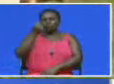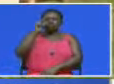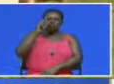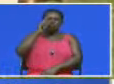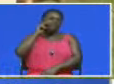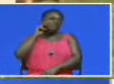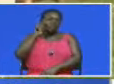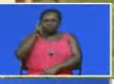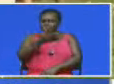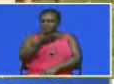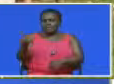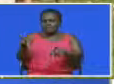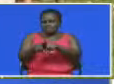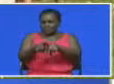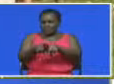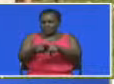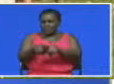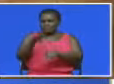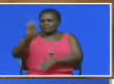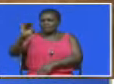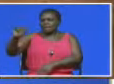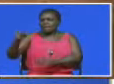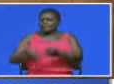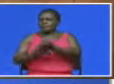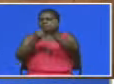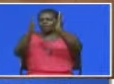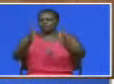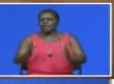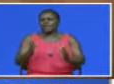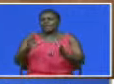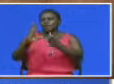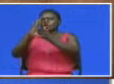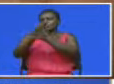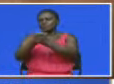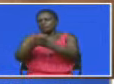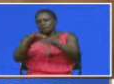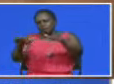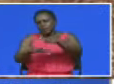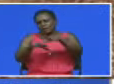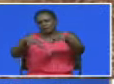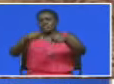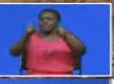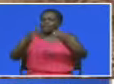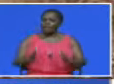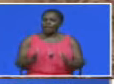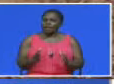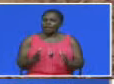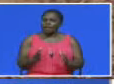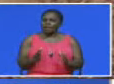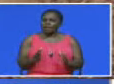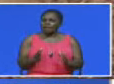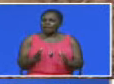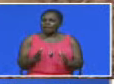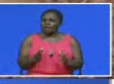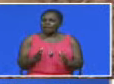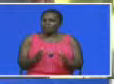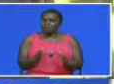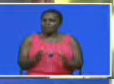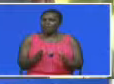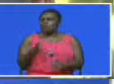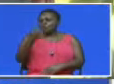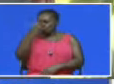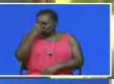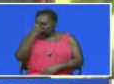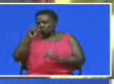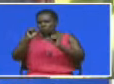Look at them. Even then, such BBI proponents as Jubilee Party Vice Chair David Murathe argue should that happen, Ruto